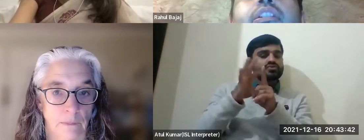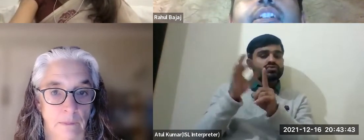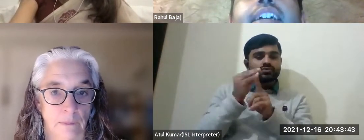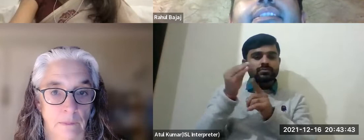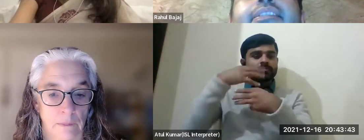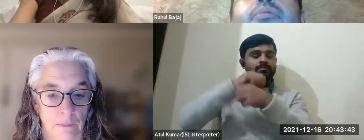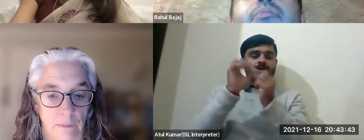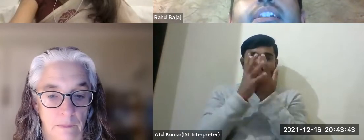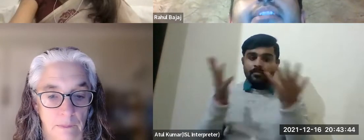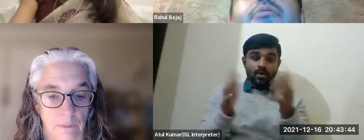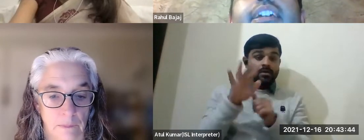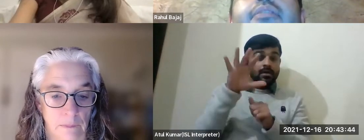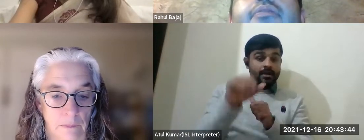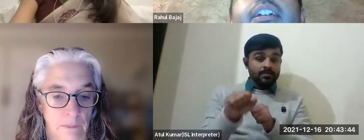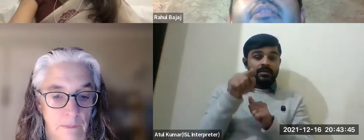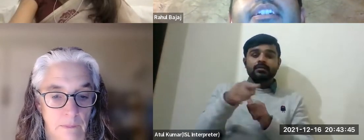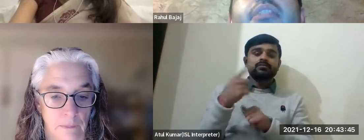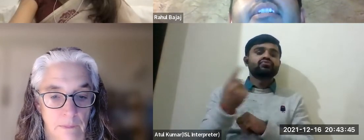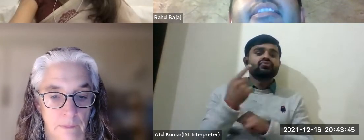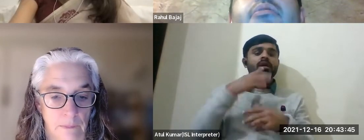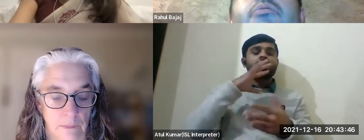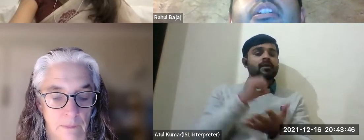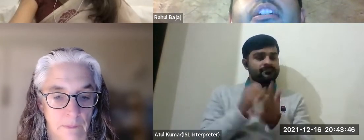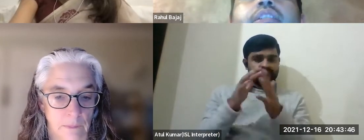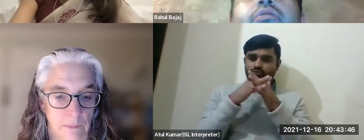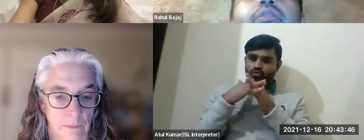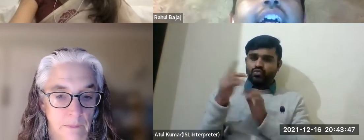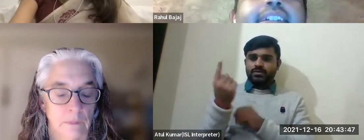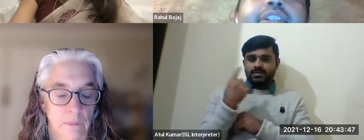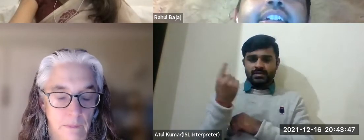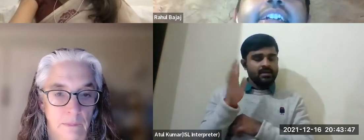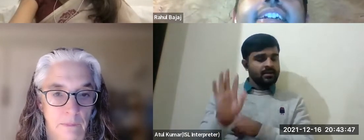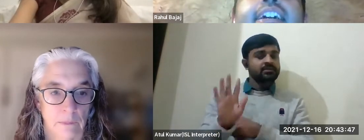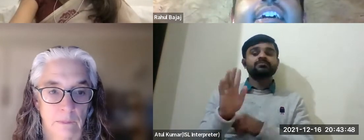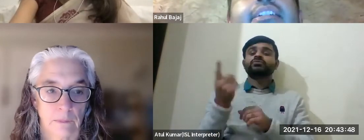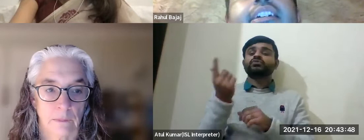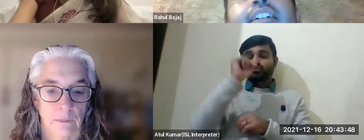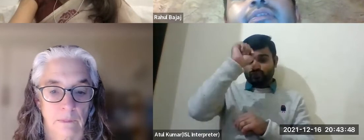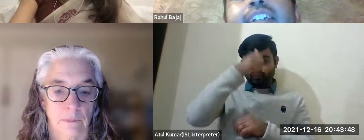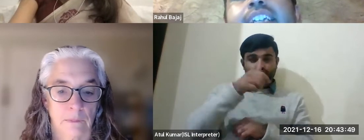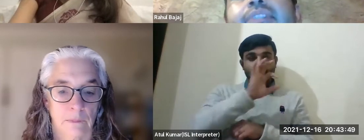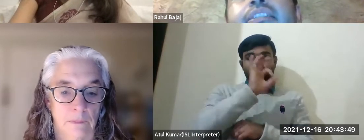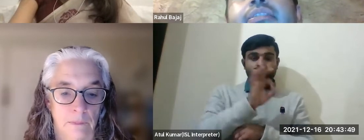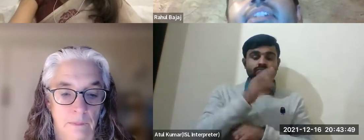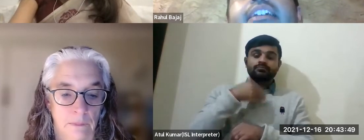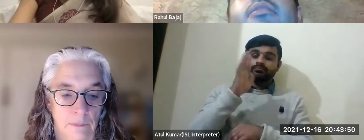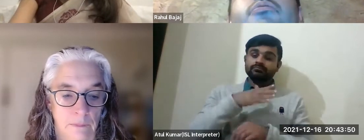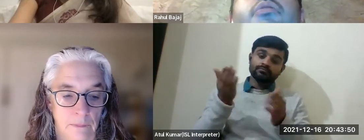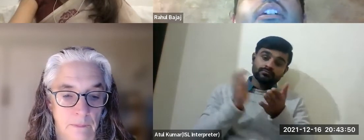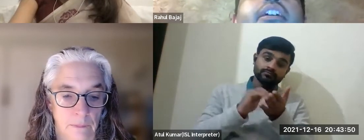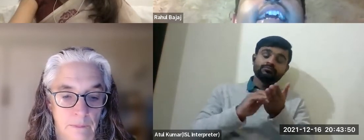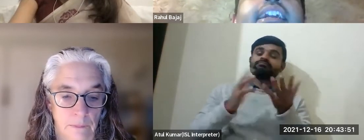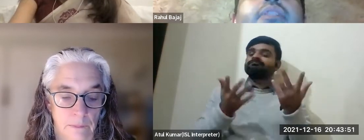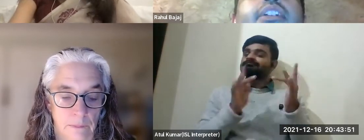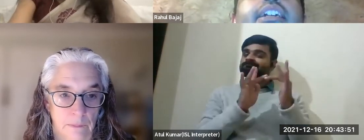their product accessible, but that's only confined to the US. They don't. So as a user in India, I have to reinvent the wheel